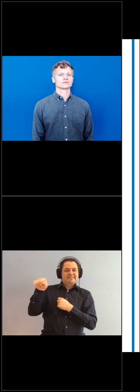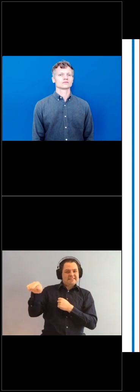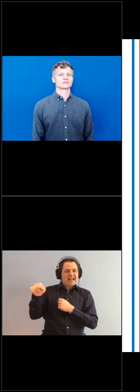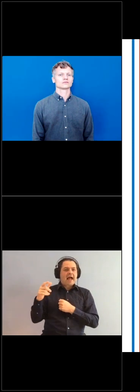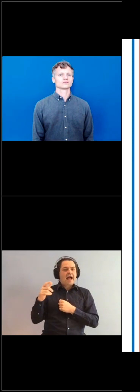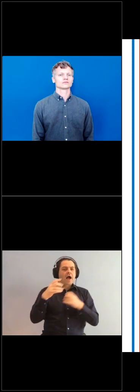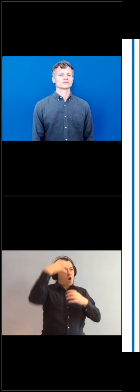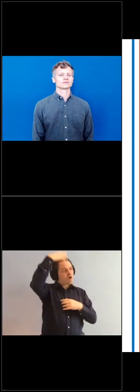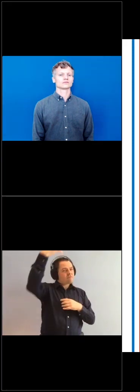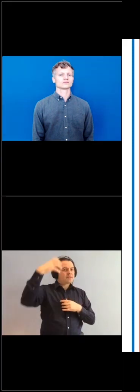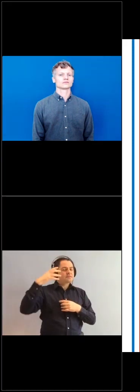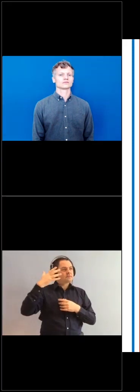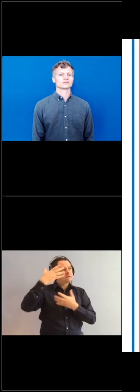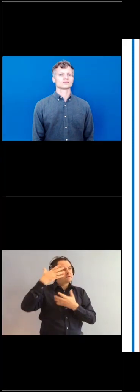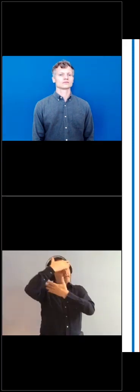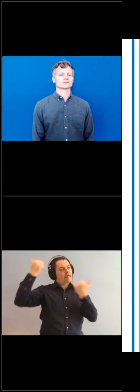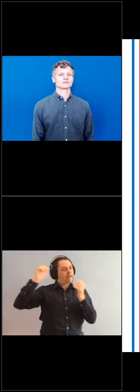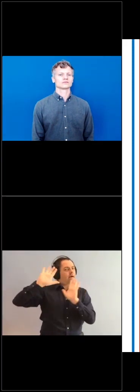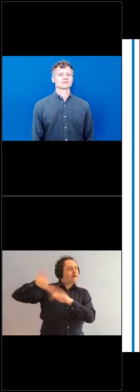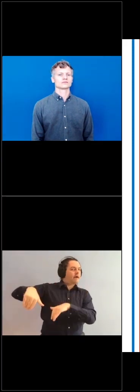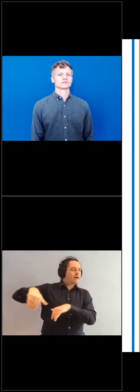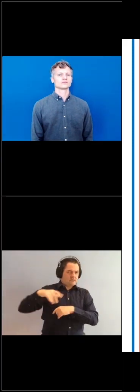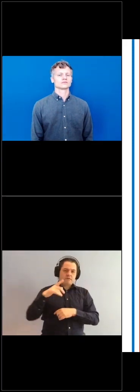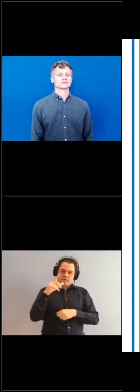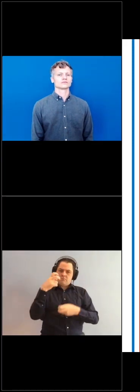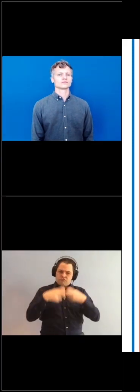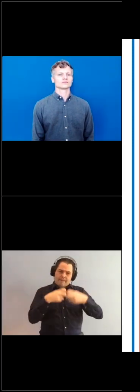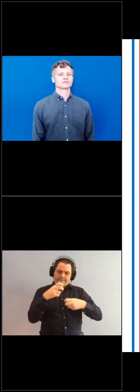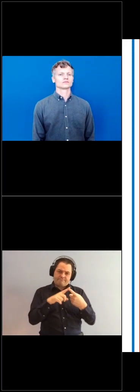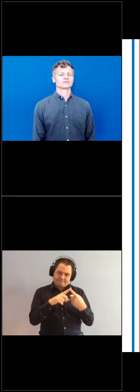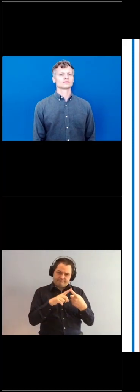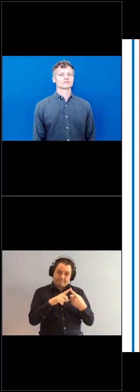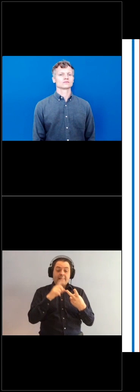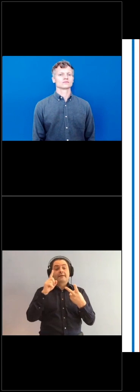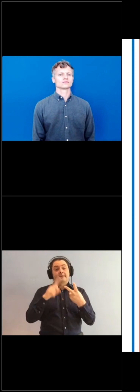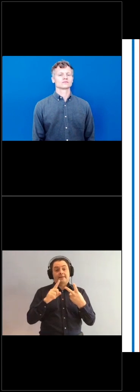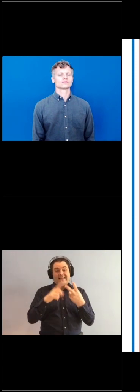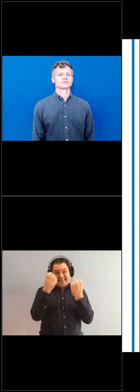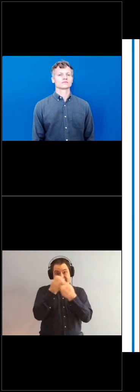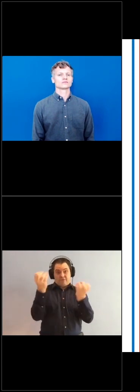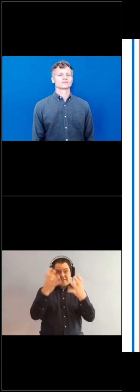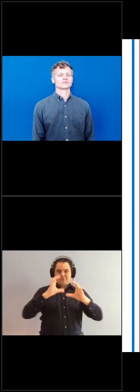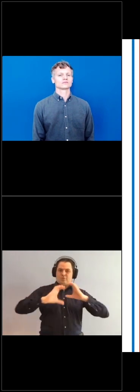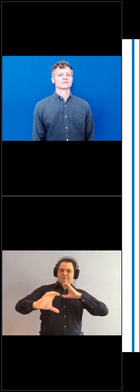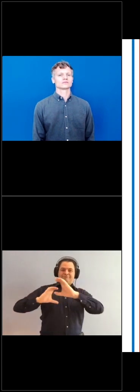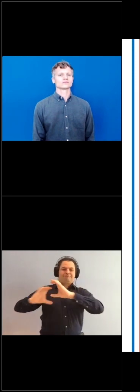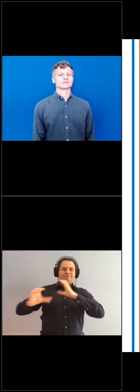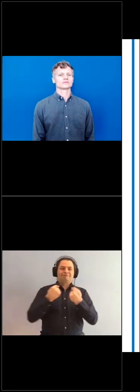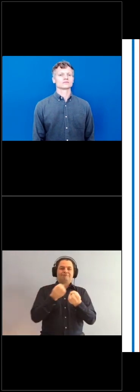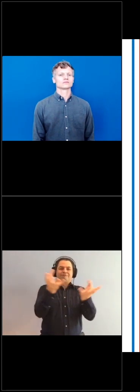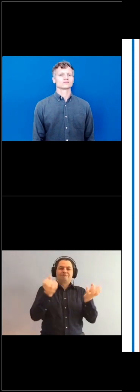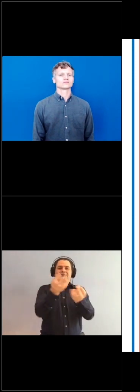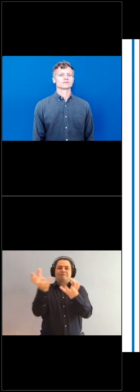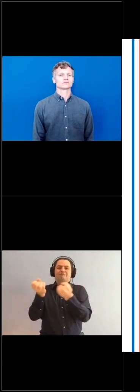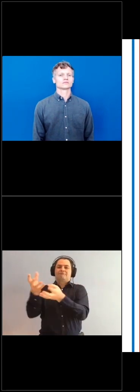response. The second barrier is about the communication barrier, where information barriers prevent persons with